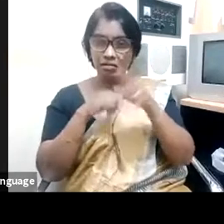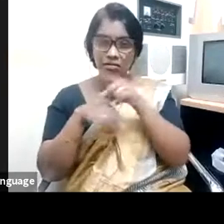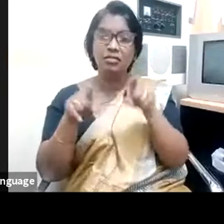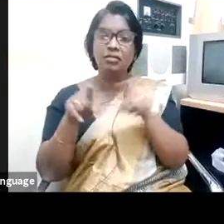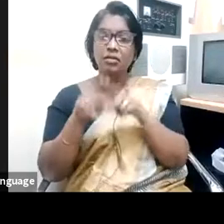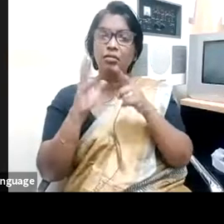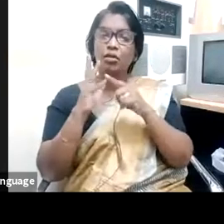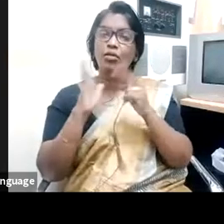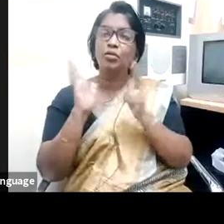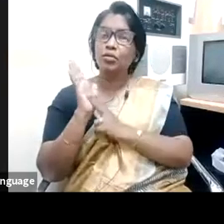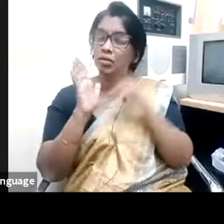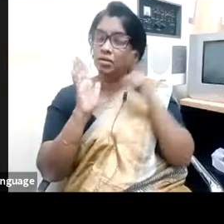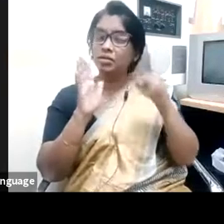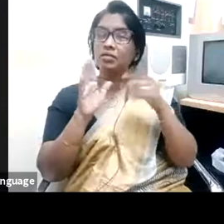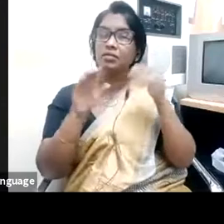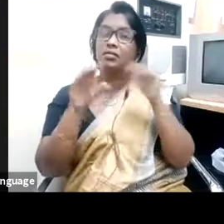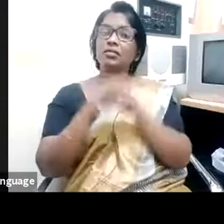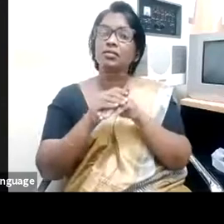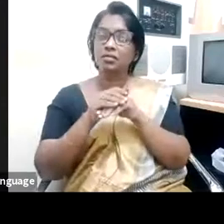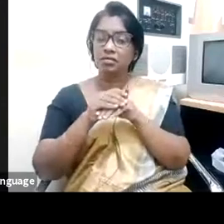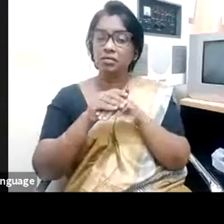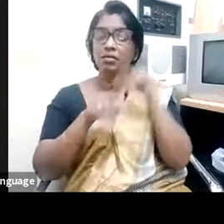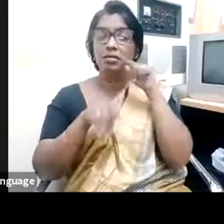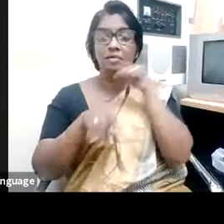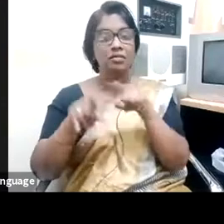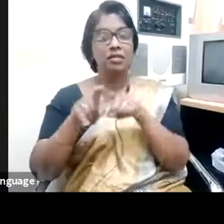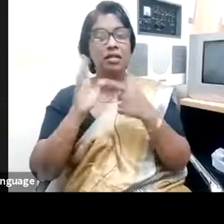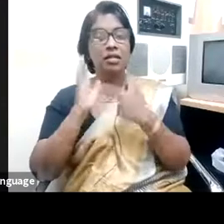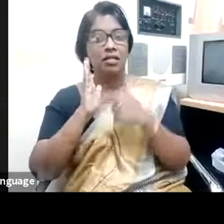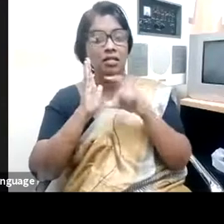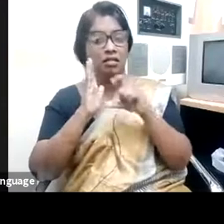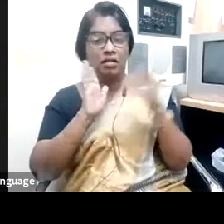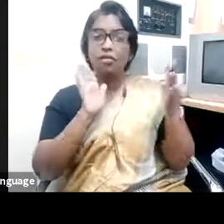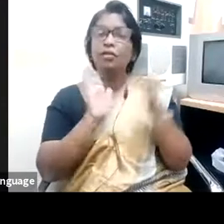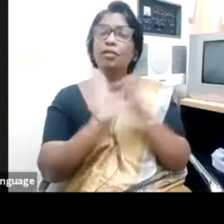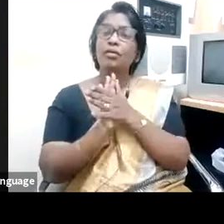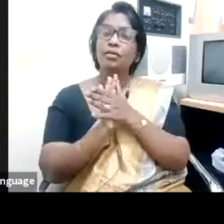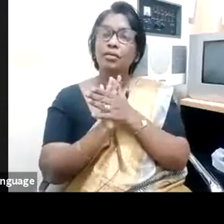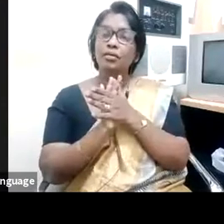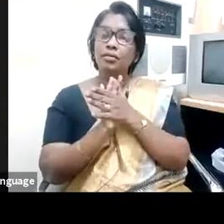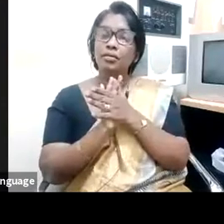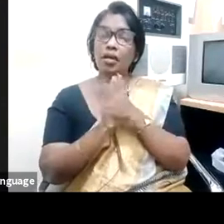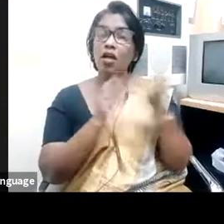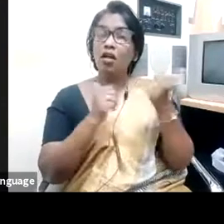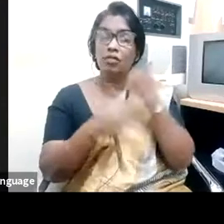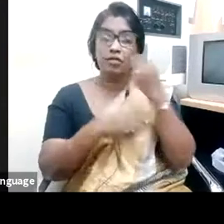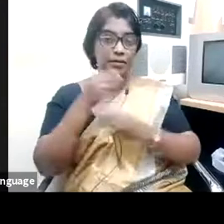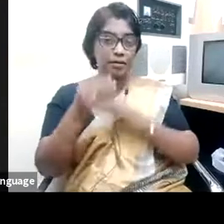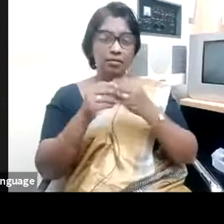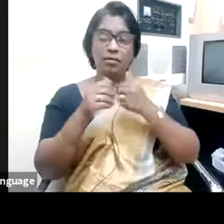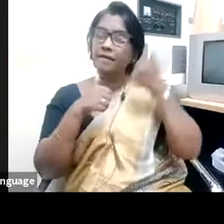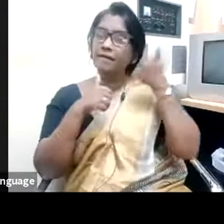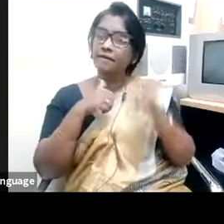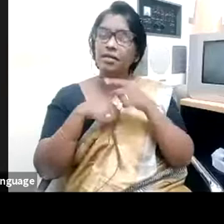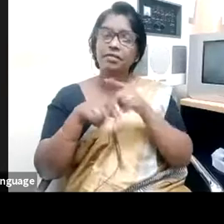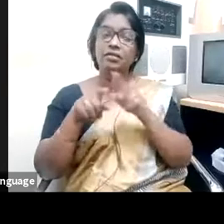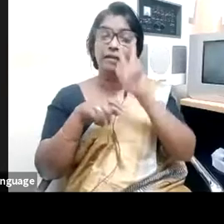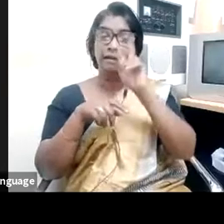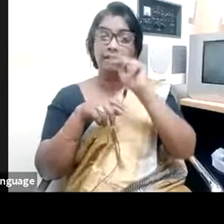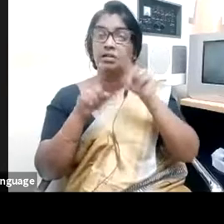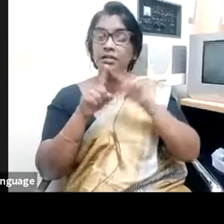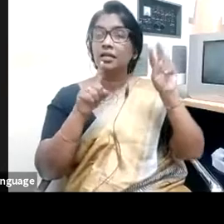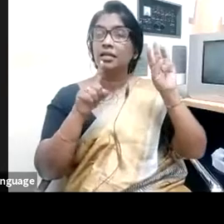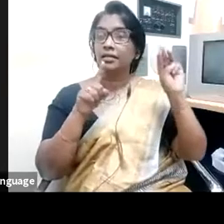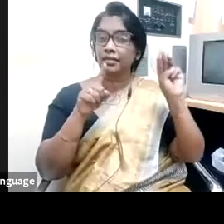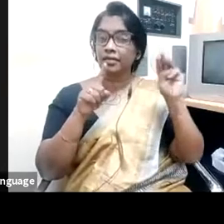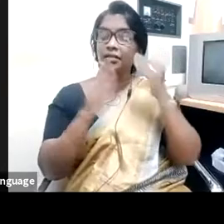see technology and innovation are central to the implementation of the SDGs and the 2030 agenda. And as I saw in a report recently, and let me conclude